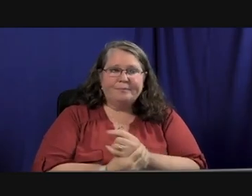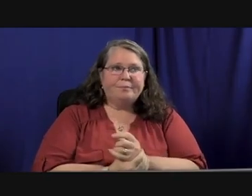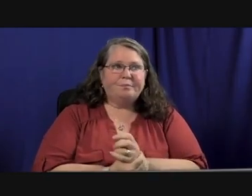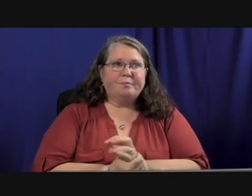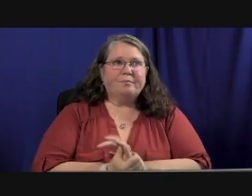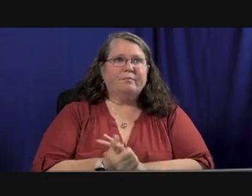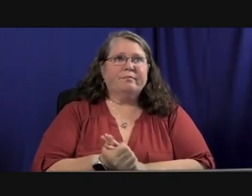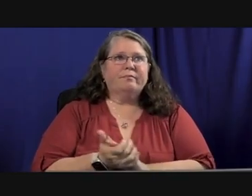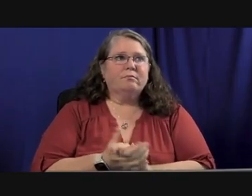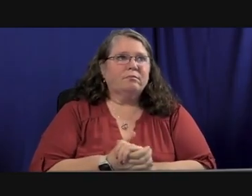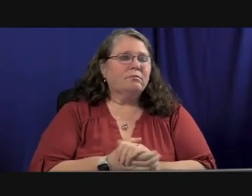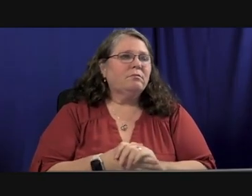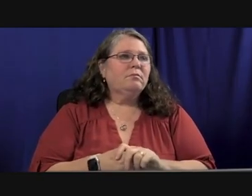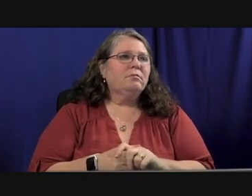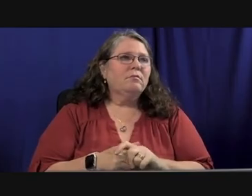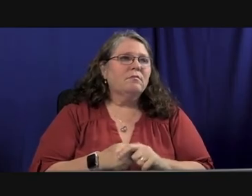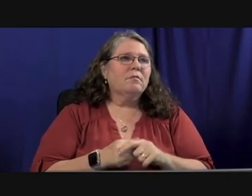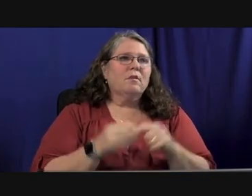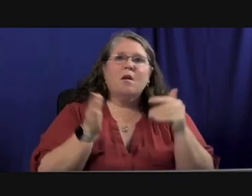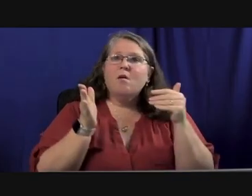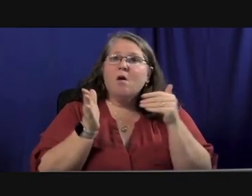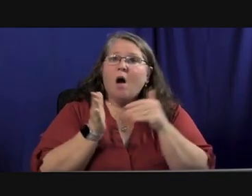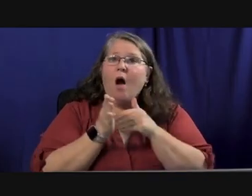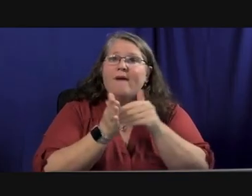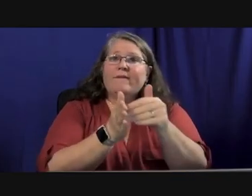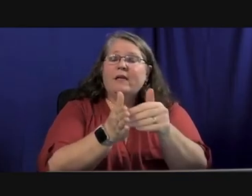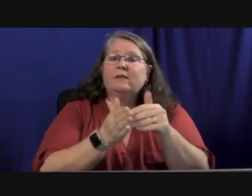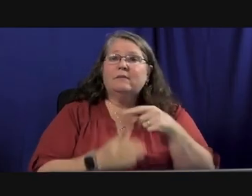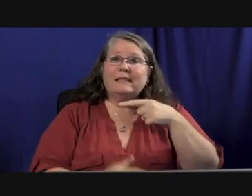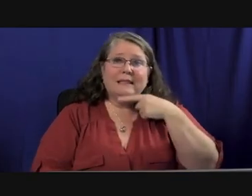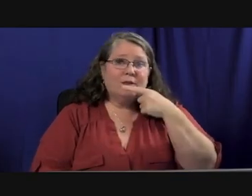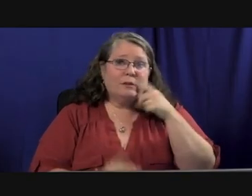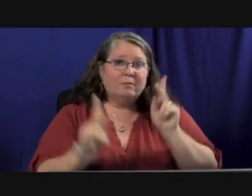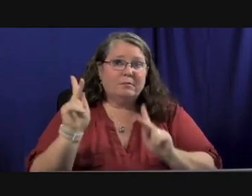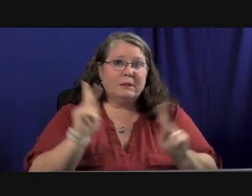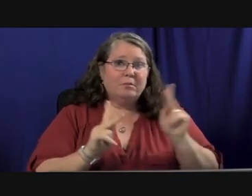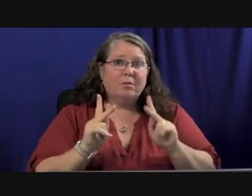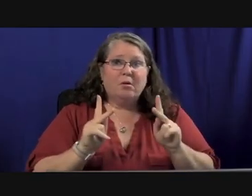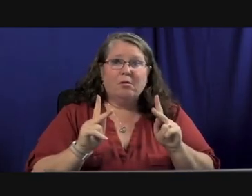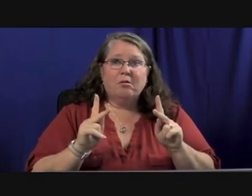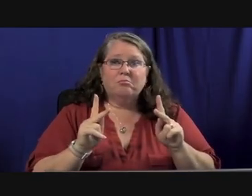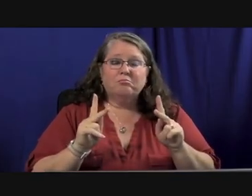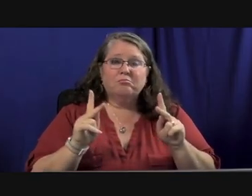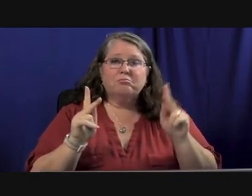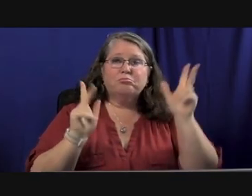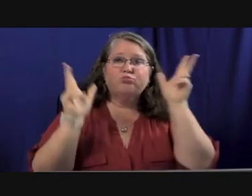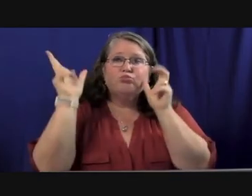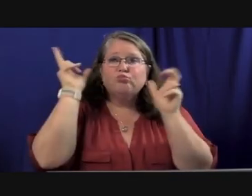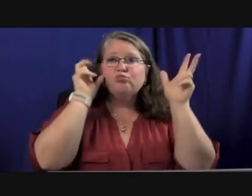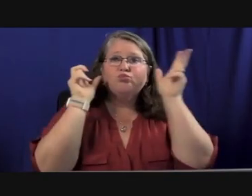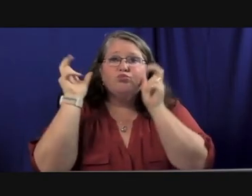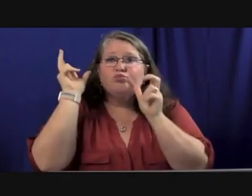sticky topic, sarcastic. So often hearing